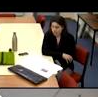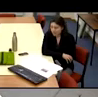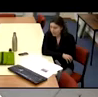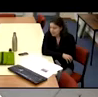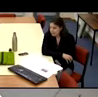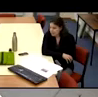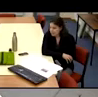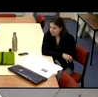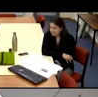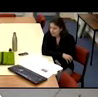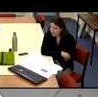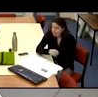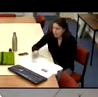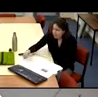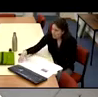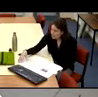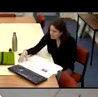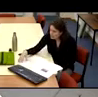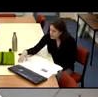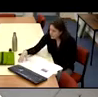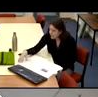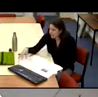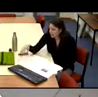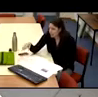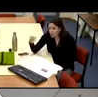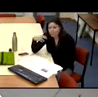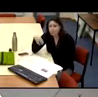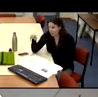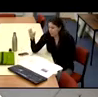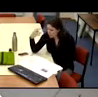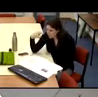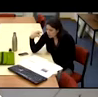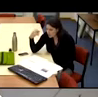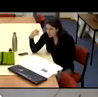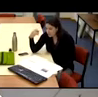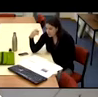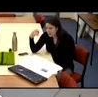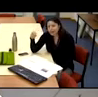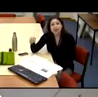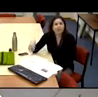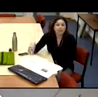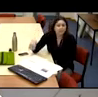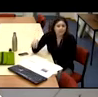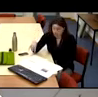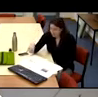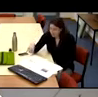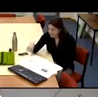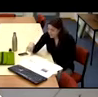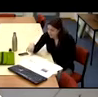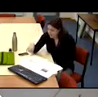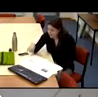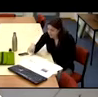those stereotypes. He said in a way that we wanted to do, how we wanted to be seen, and how it needs to be